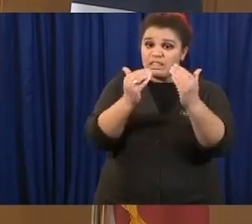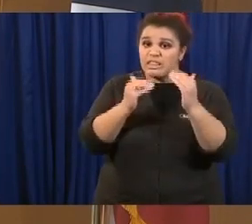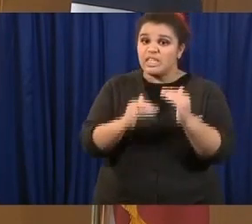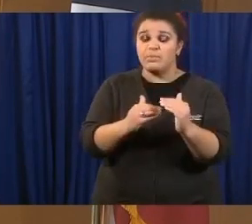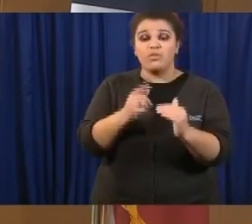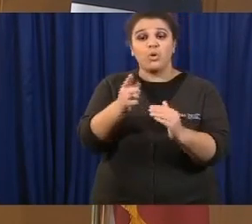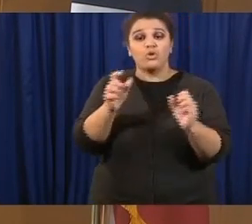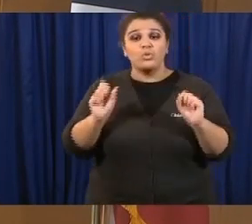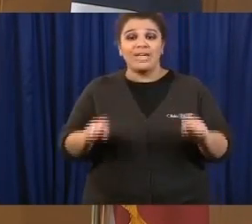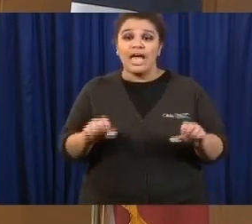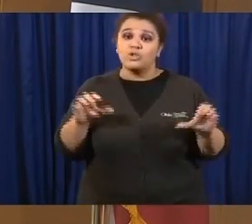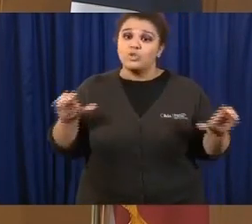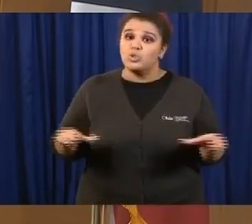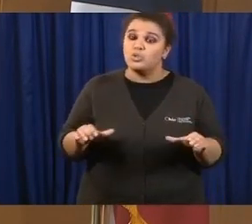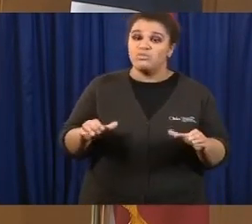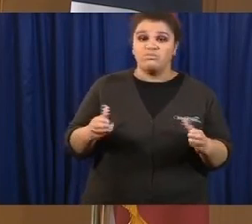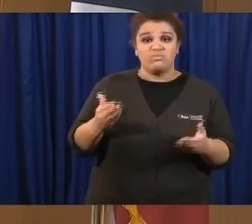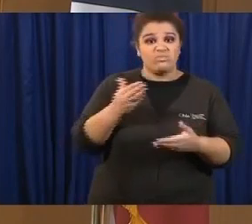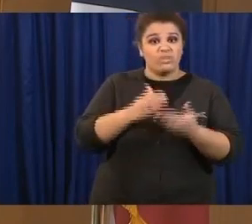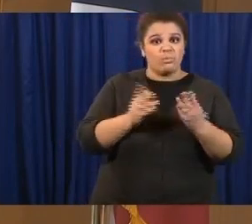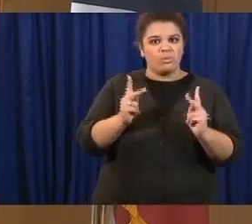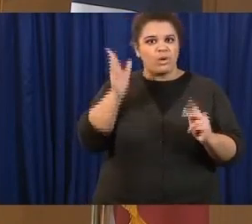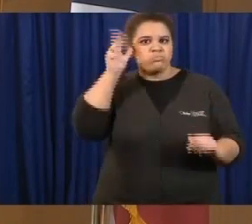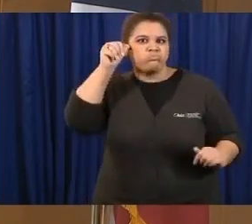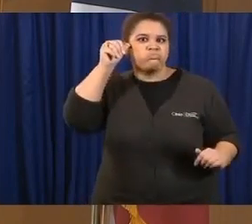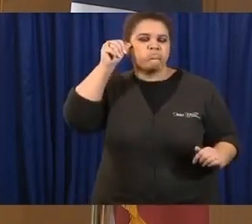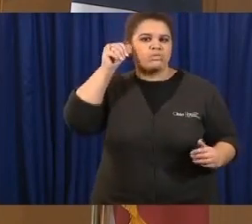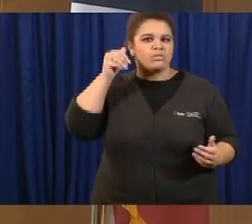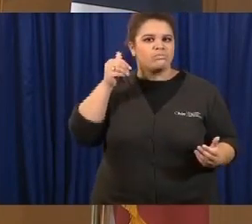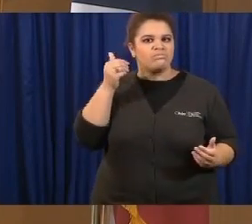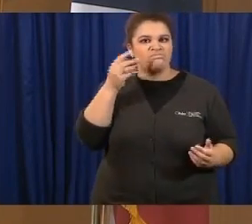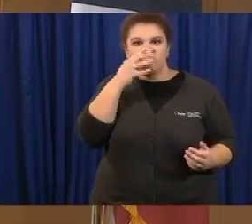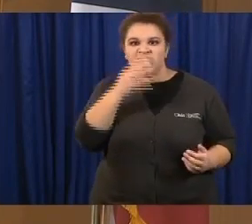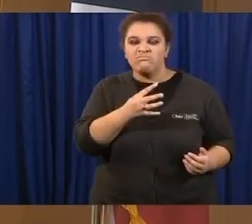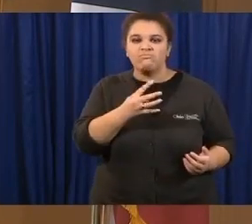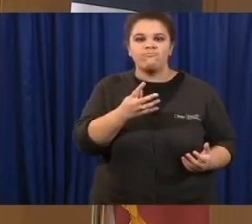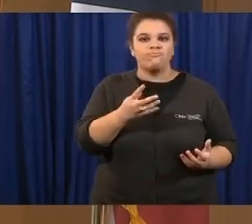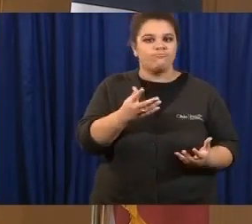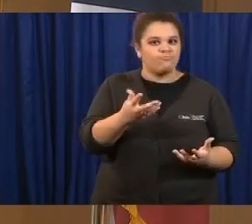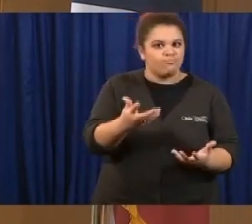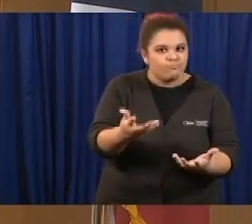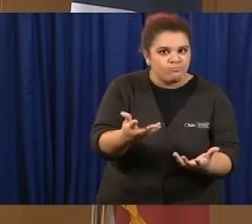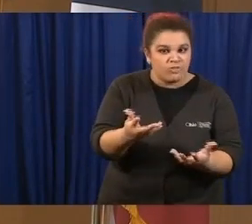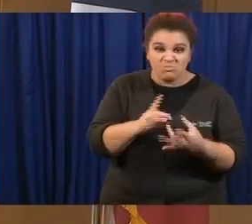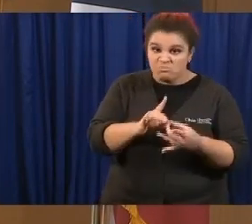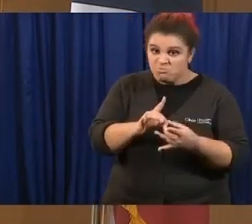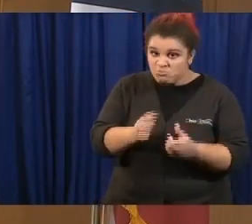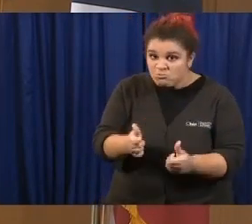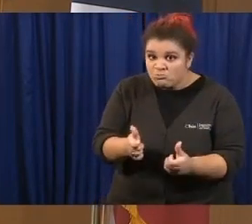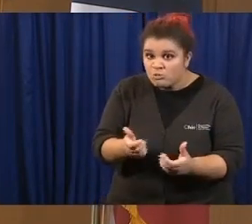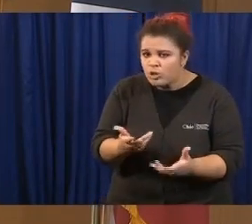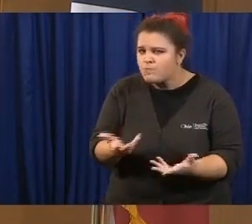is. And I understand, you know, that frustration.